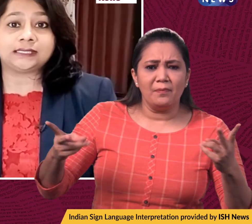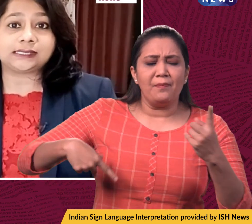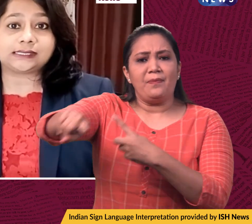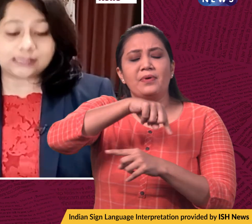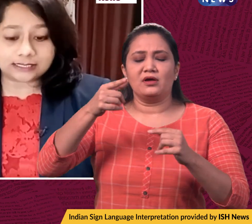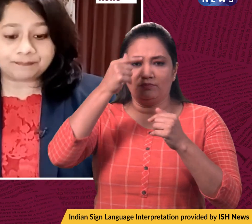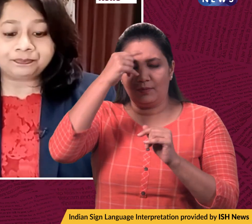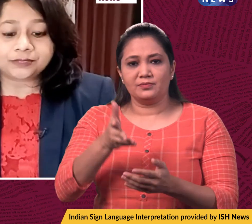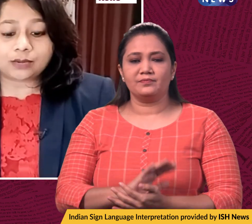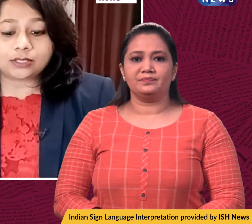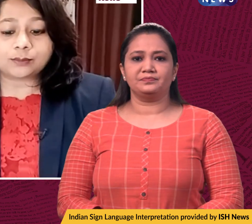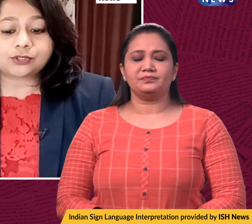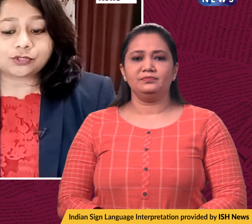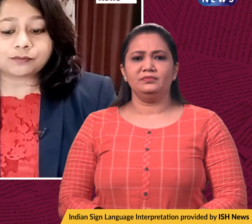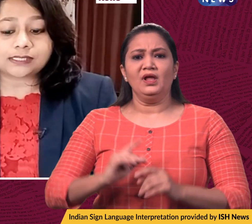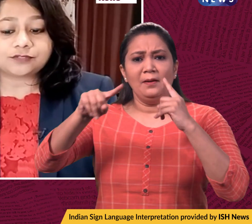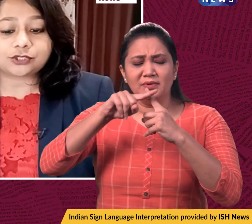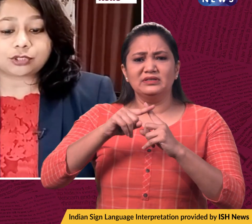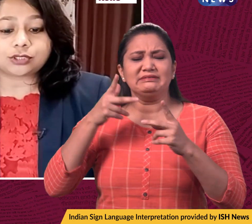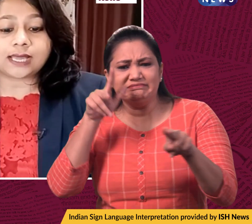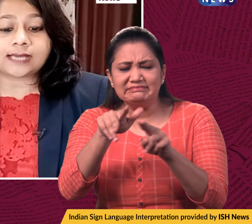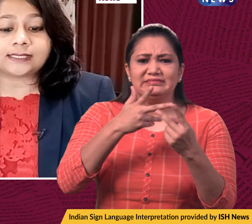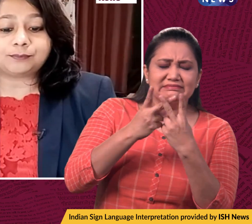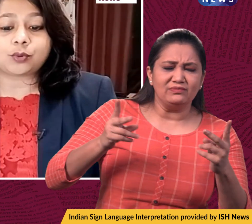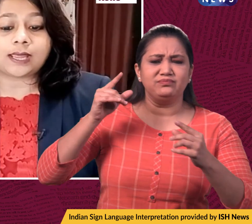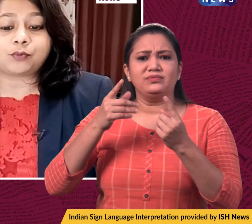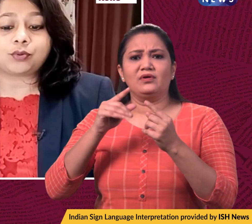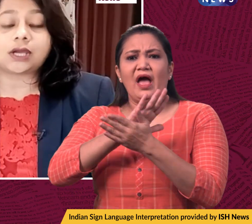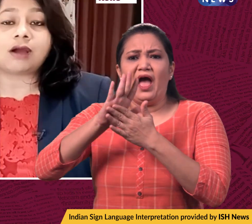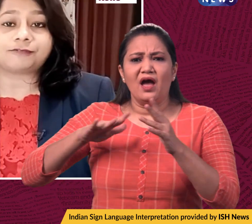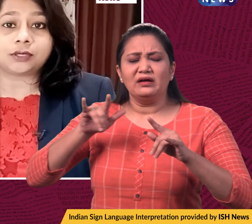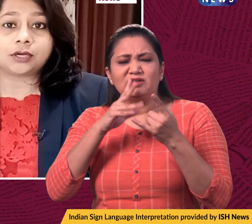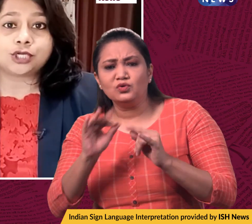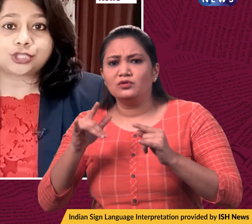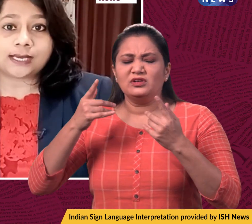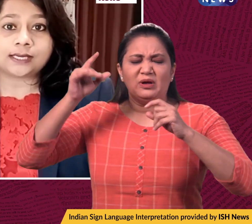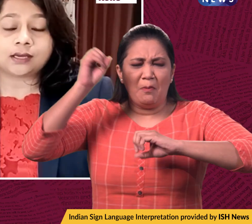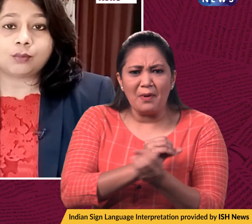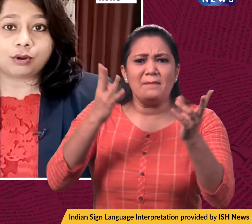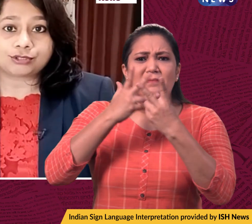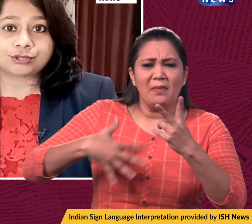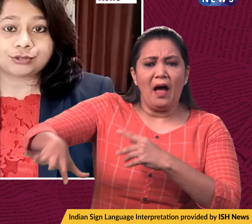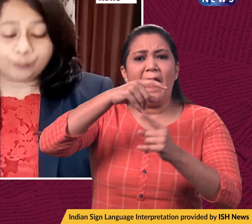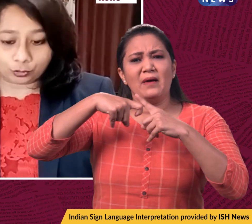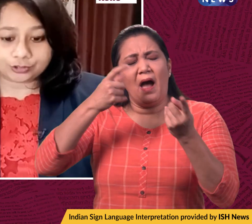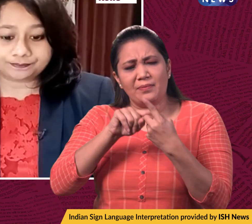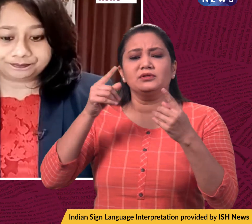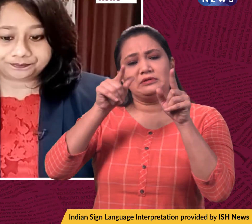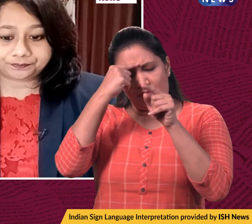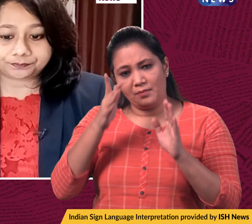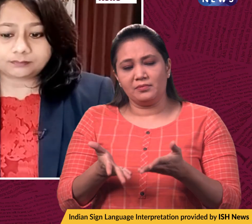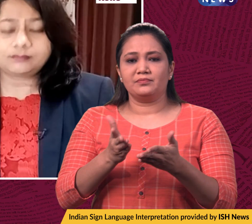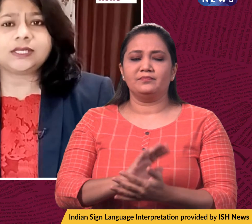bombardments in this city. Now, there was also massive destruction at Dnipro airport after shelling was